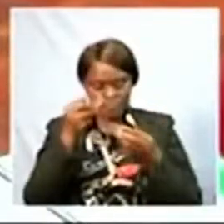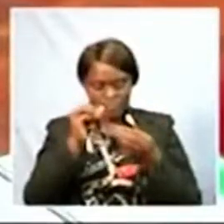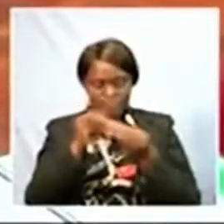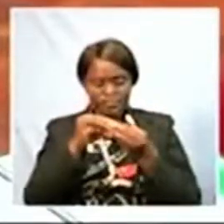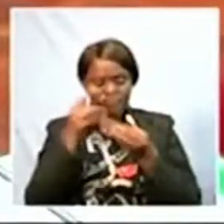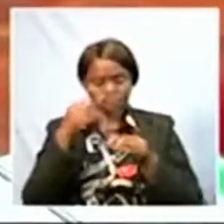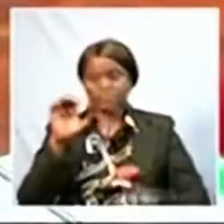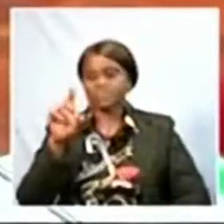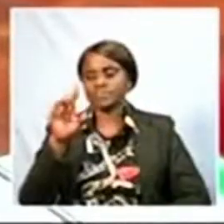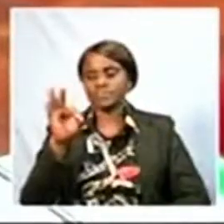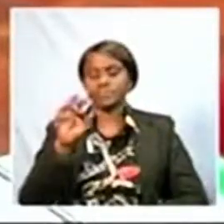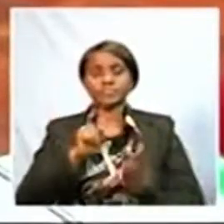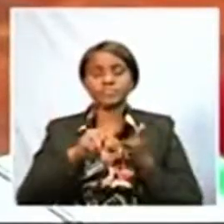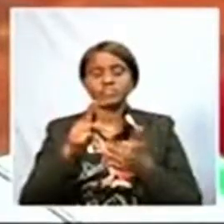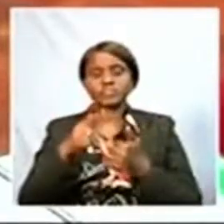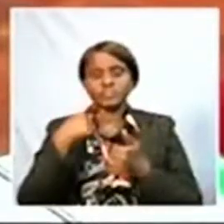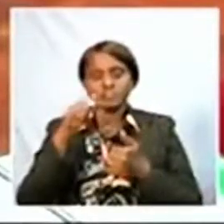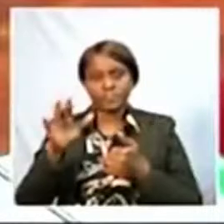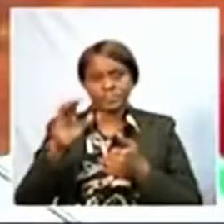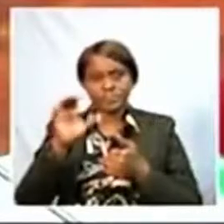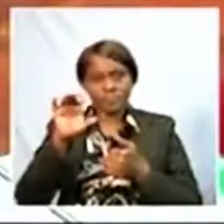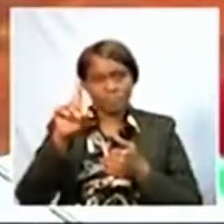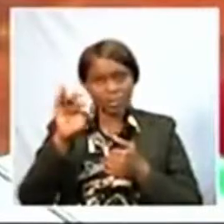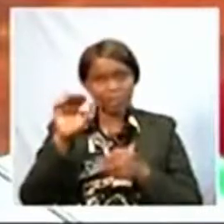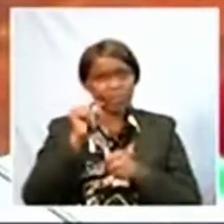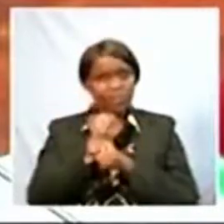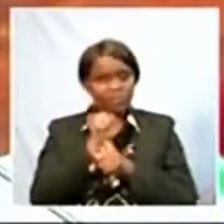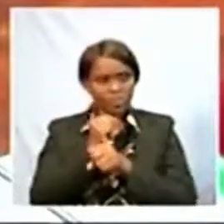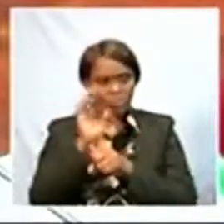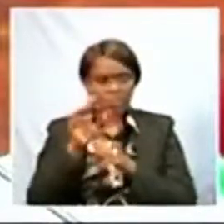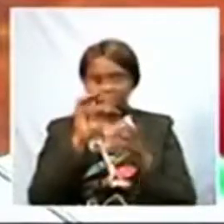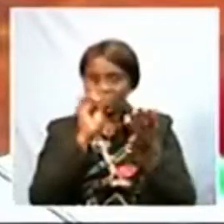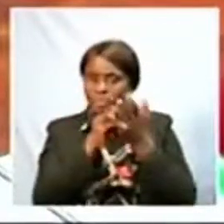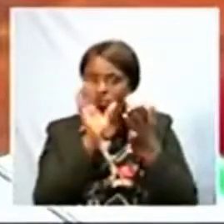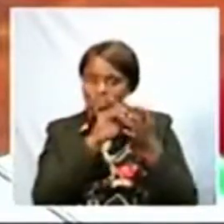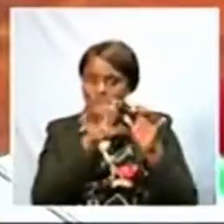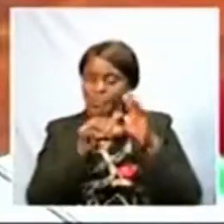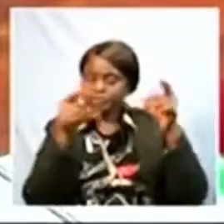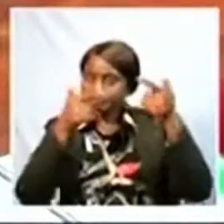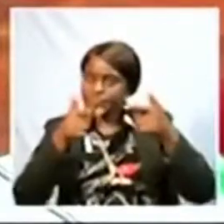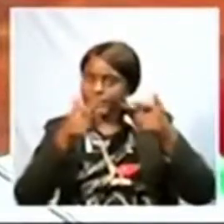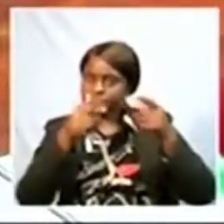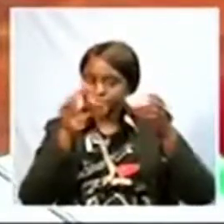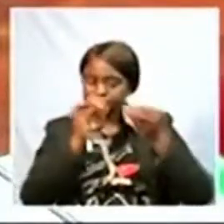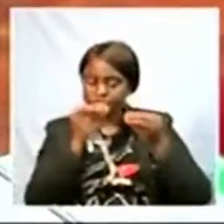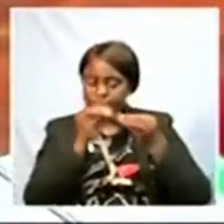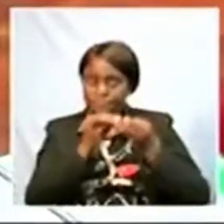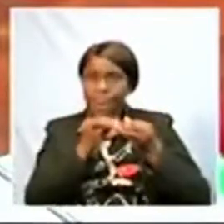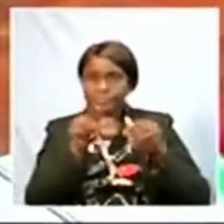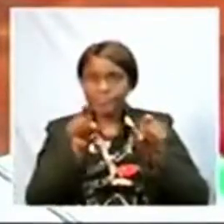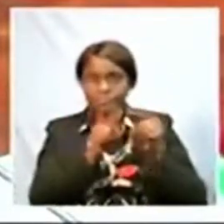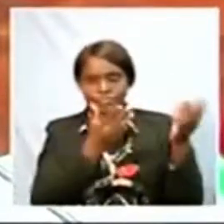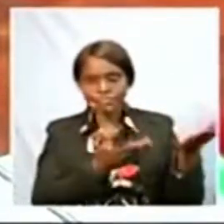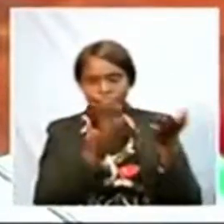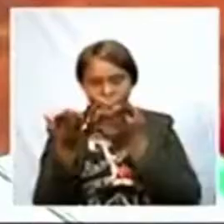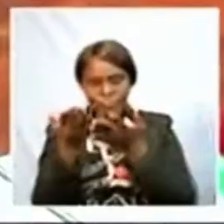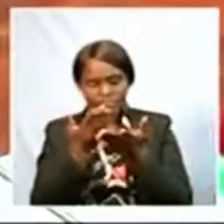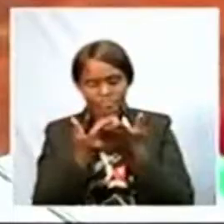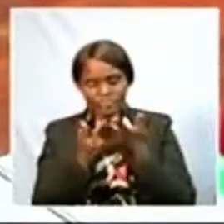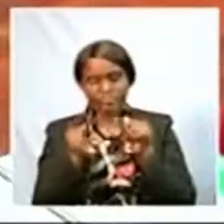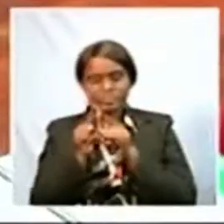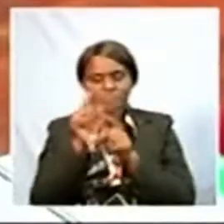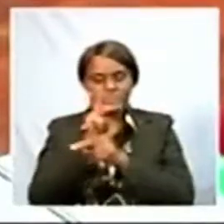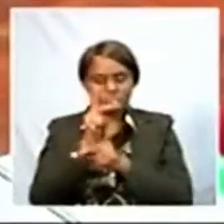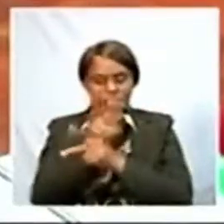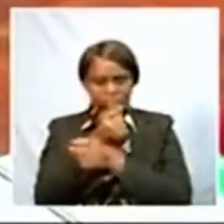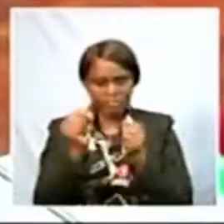for CDF programs, or rather operations, was inserted in the camera. Further, the delivery note has been secured